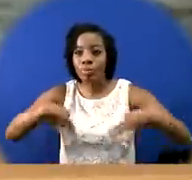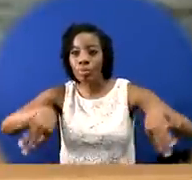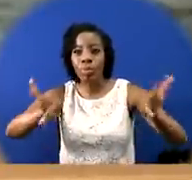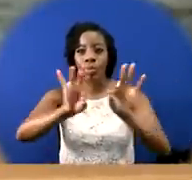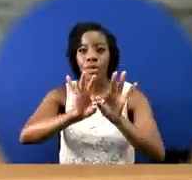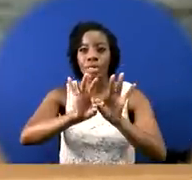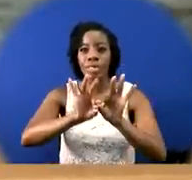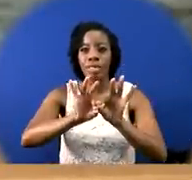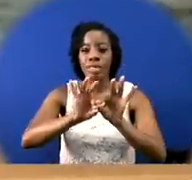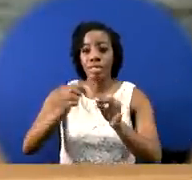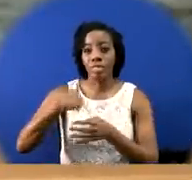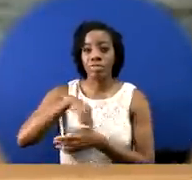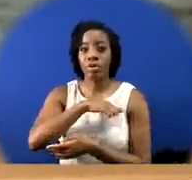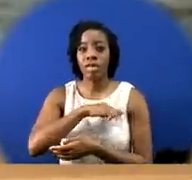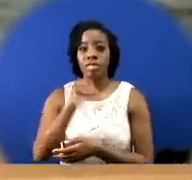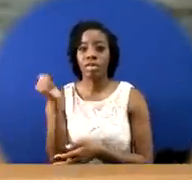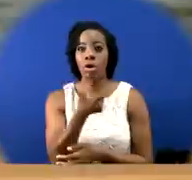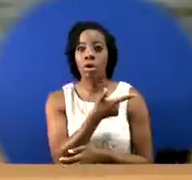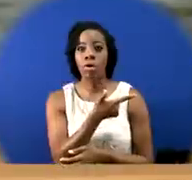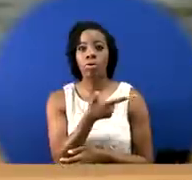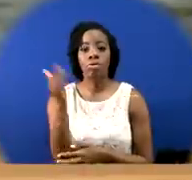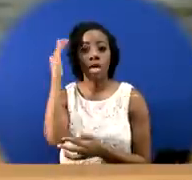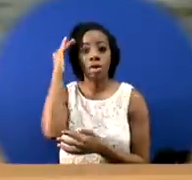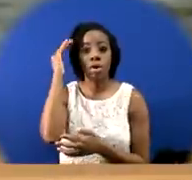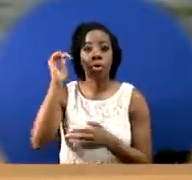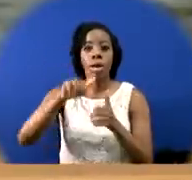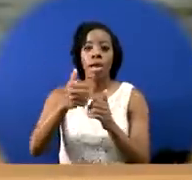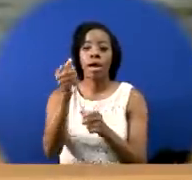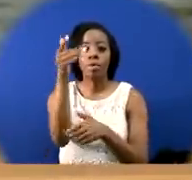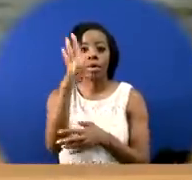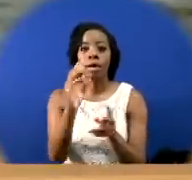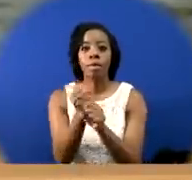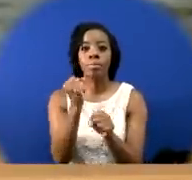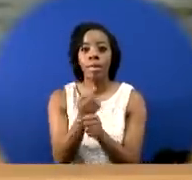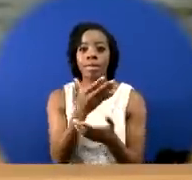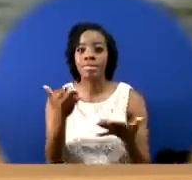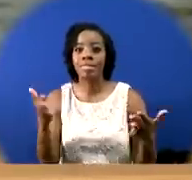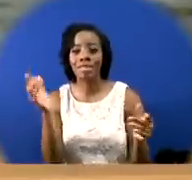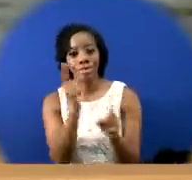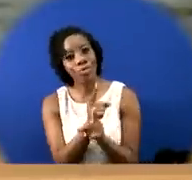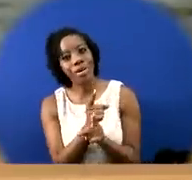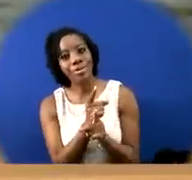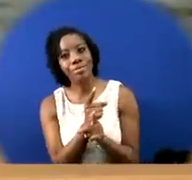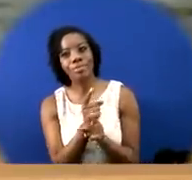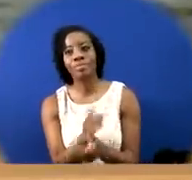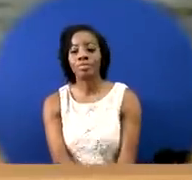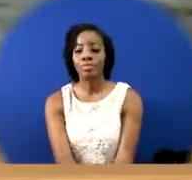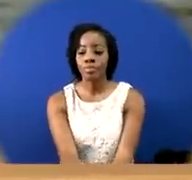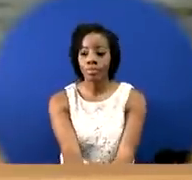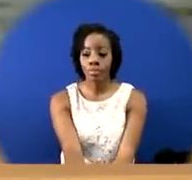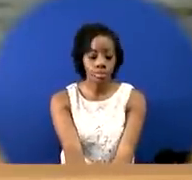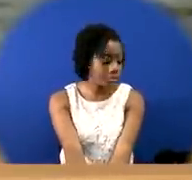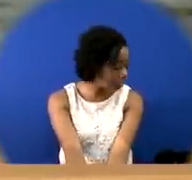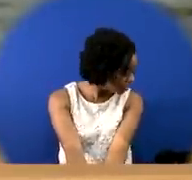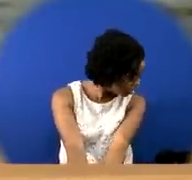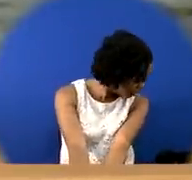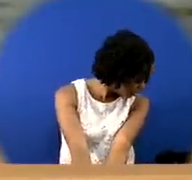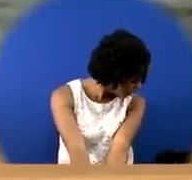all of us who know something about the way God works things out. I wish I had some blood-covered folk in here today.